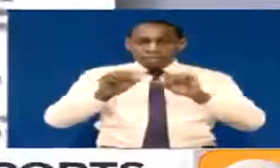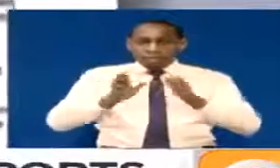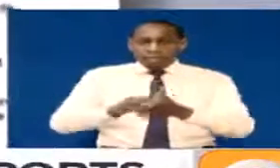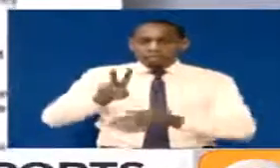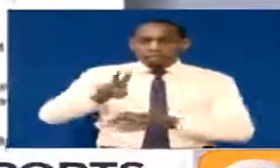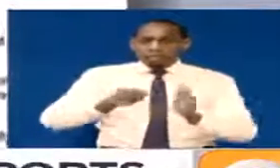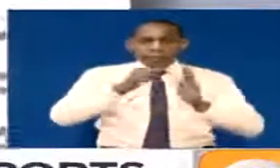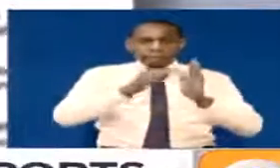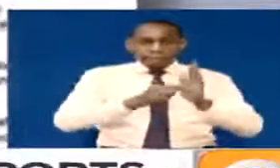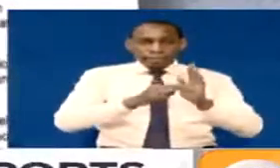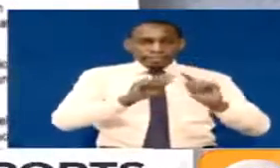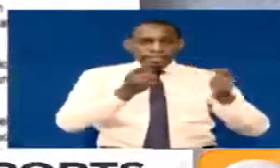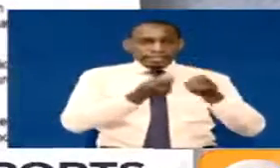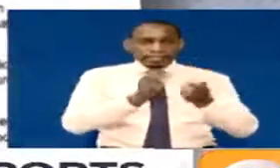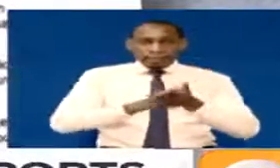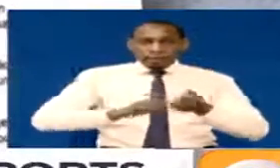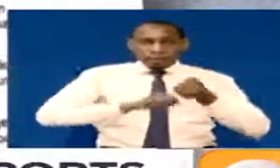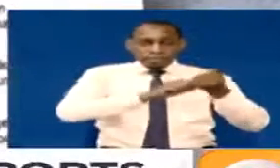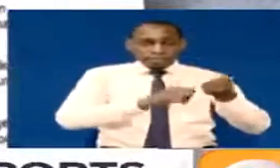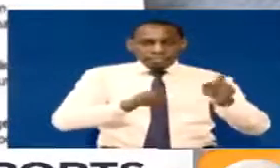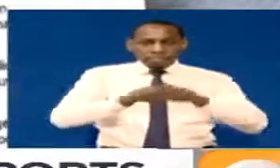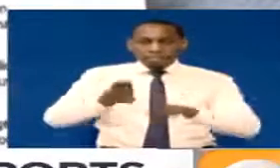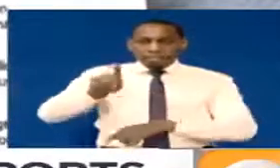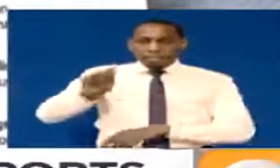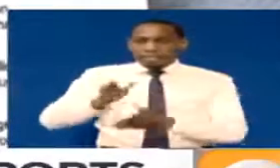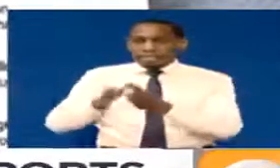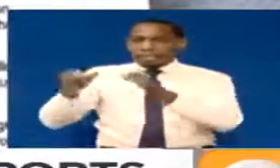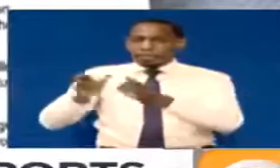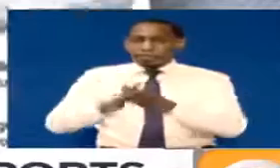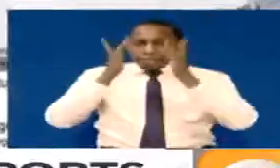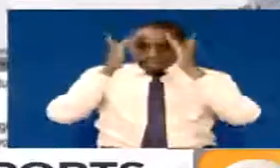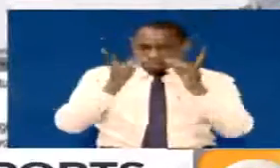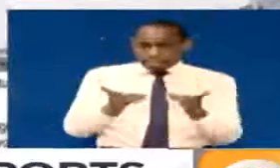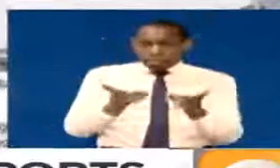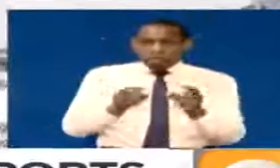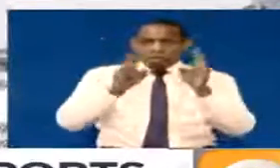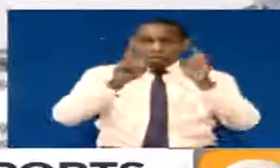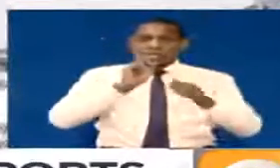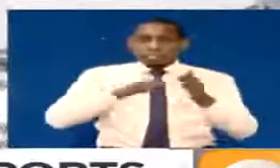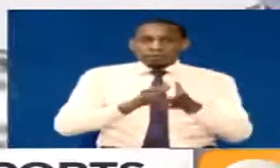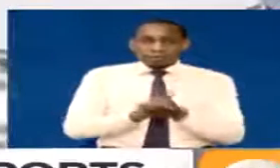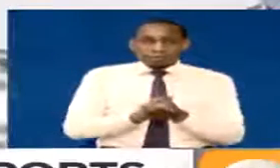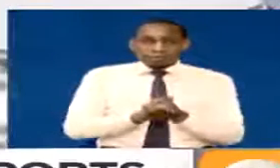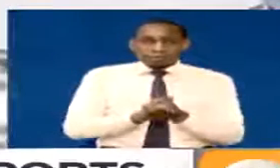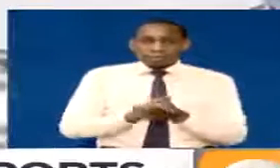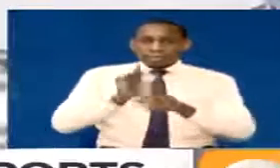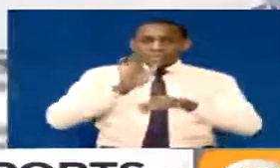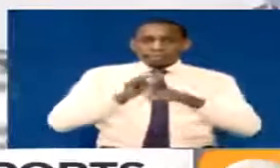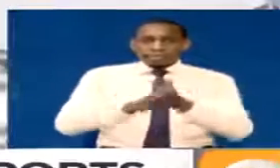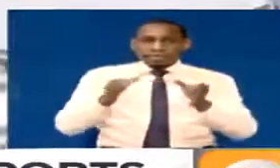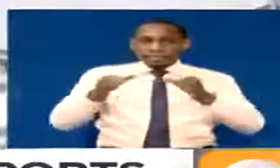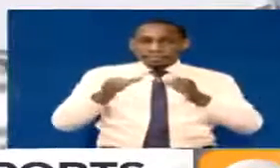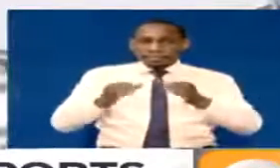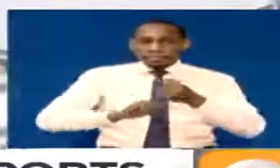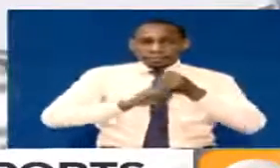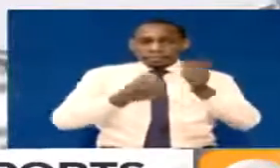two Premier League clubs who are sponsored by the same betting firm, the decision, quote, will render clubs that are sponsored